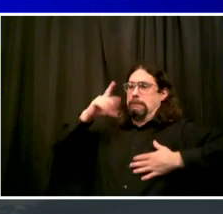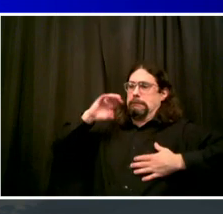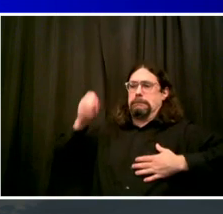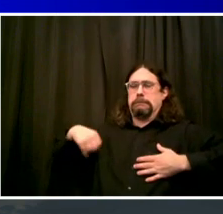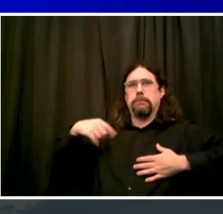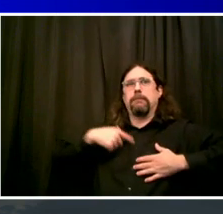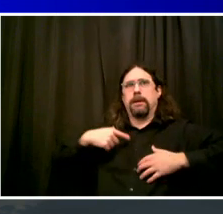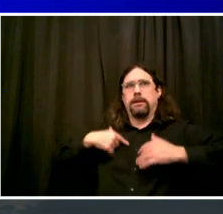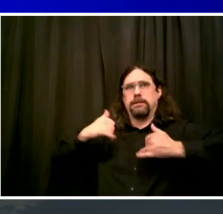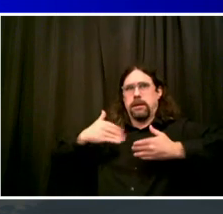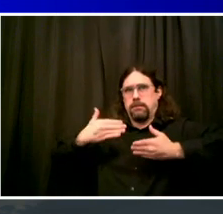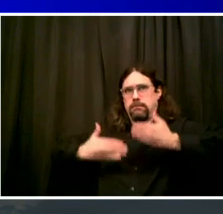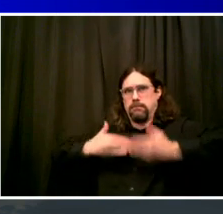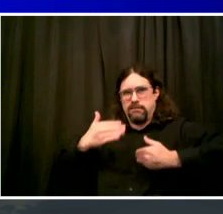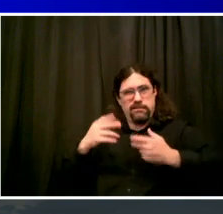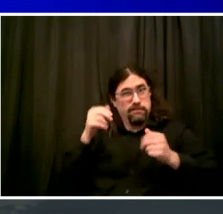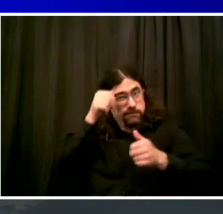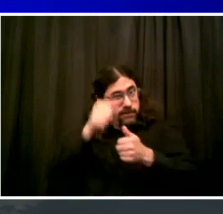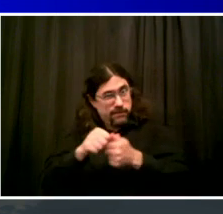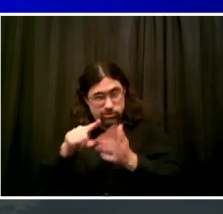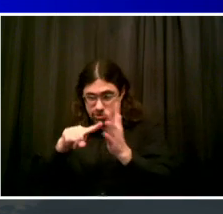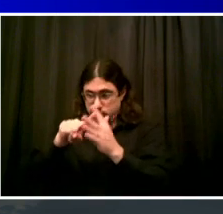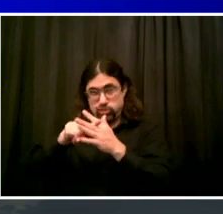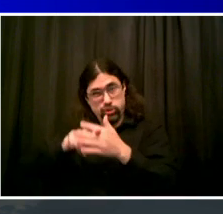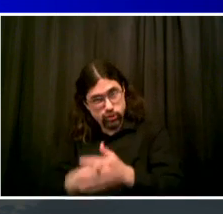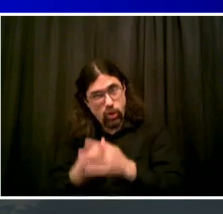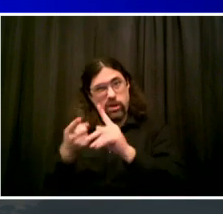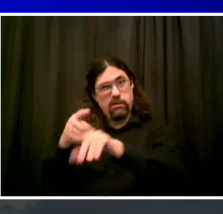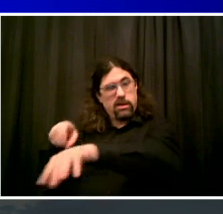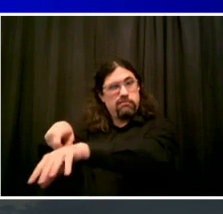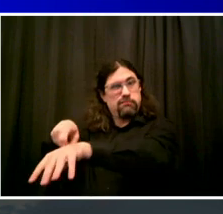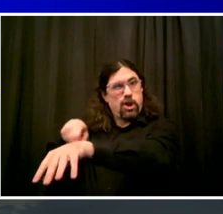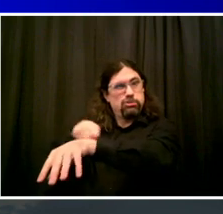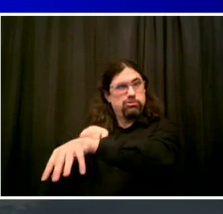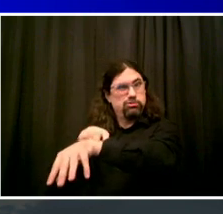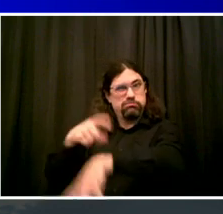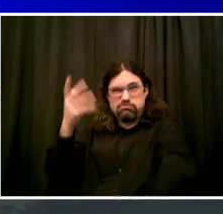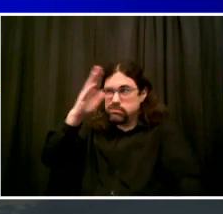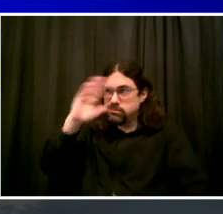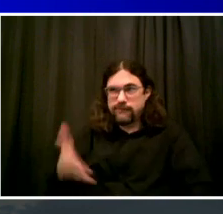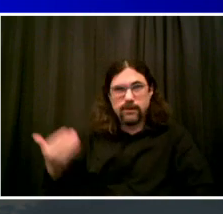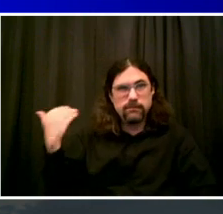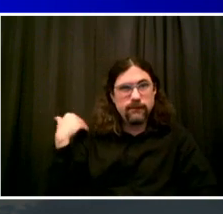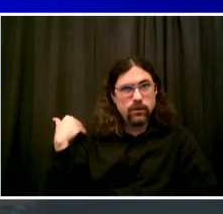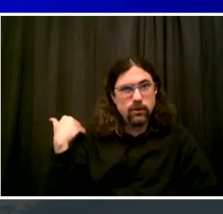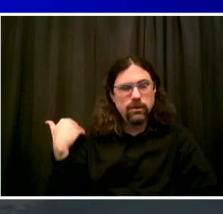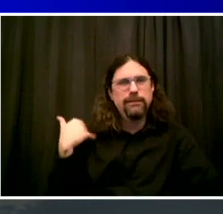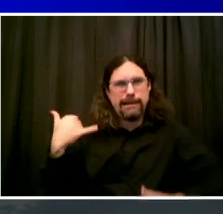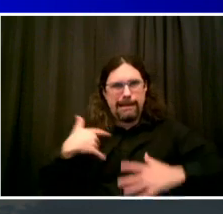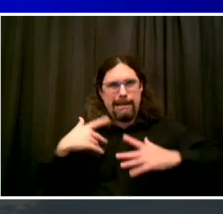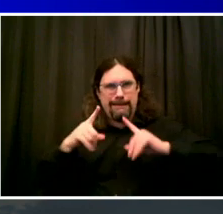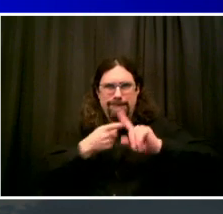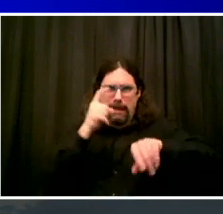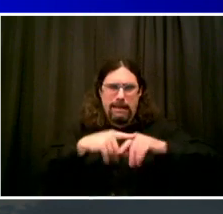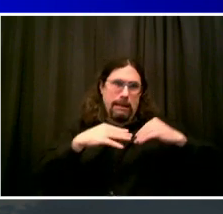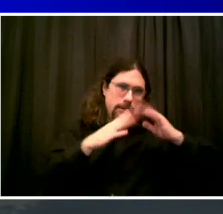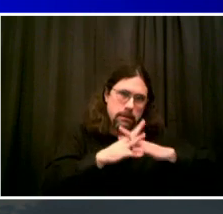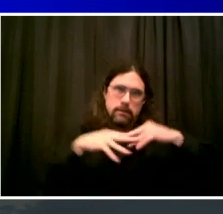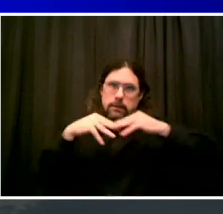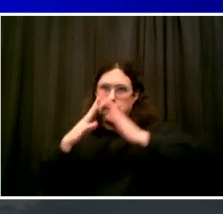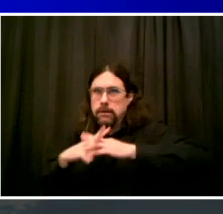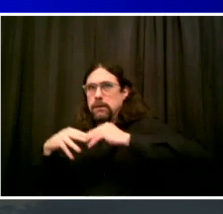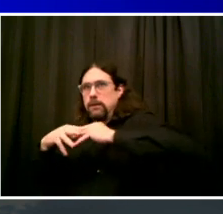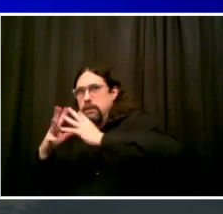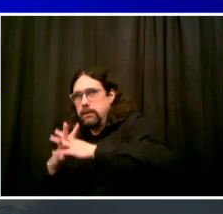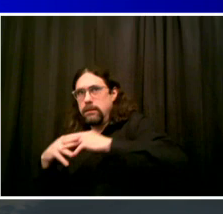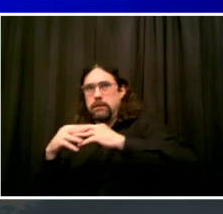leaders joining our leadership team in Test and Trace, and everyone is moving quickly. And in that vein,